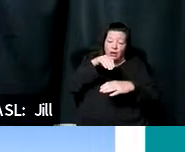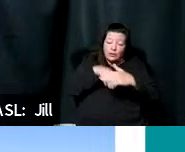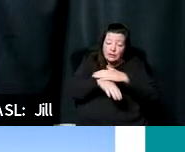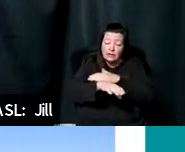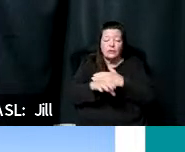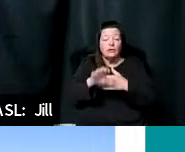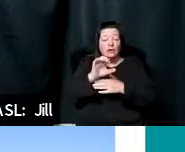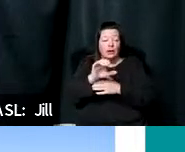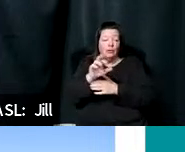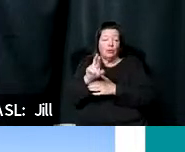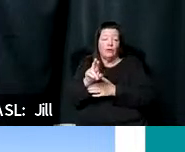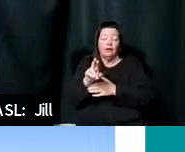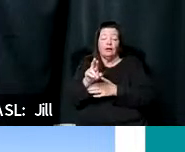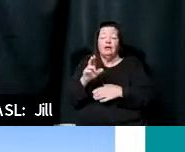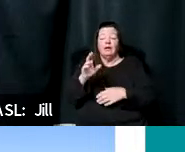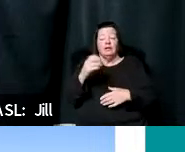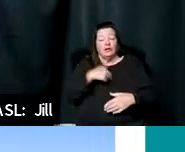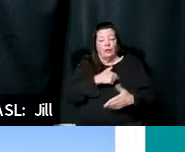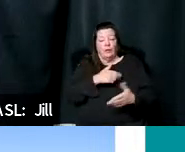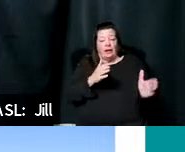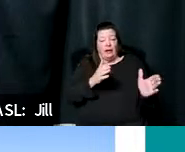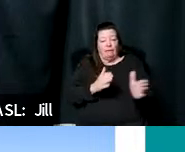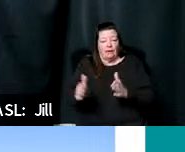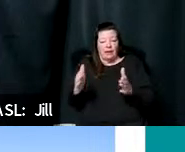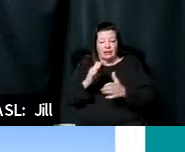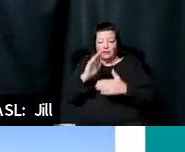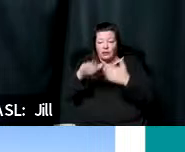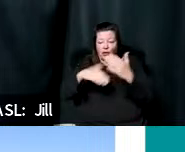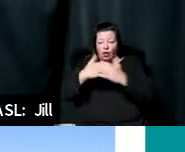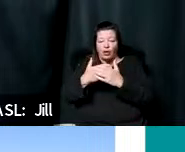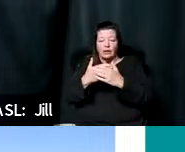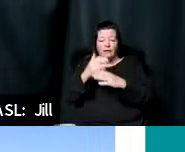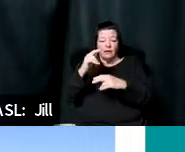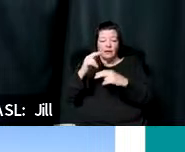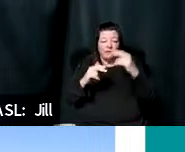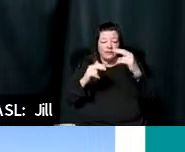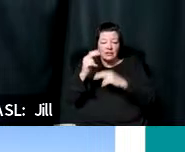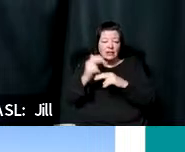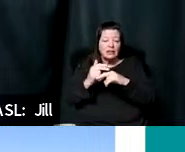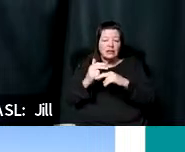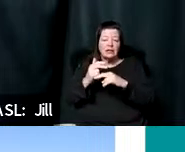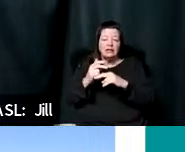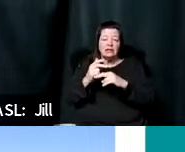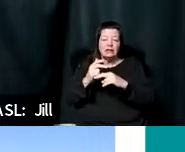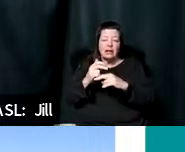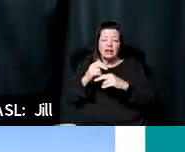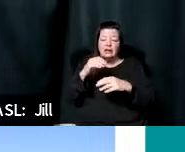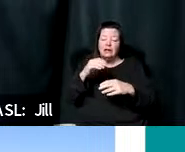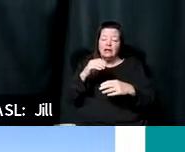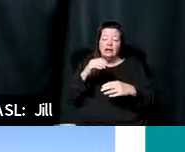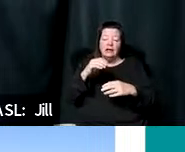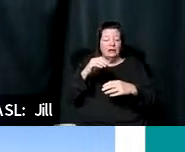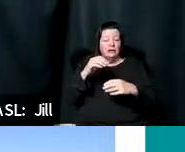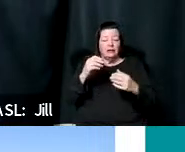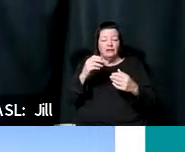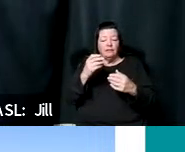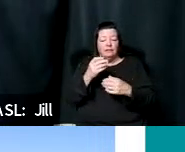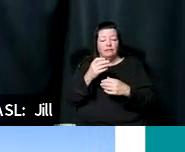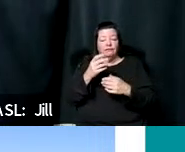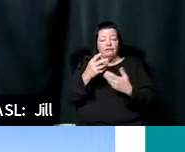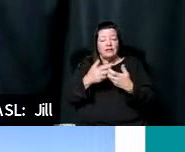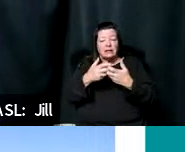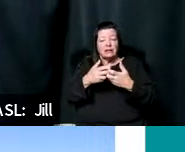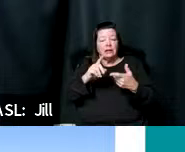So we've got plans for all of the facilities and infrastructure necessary to make sure we